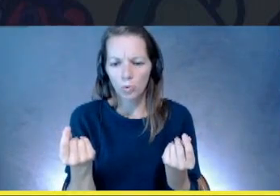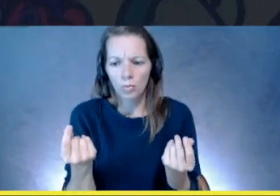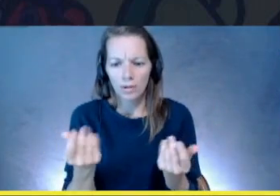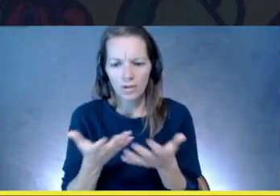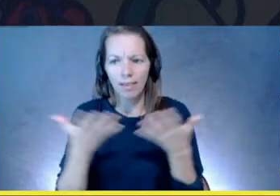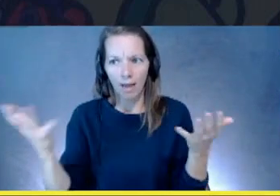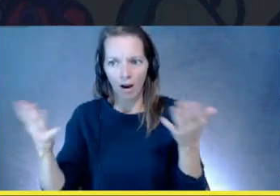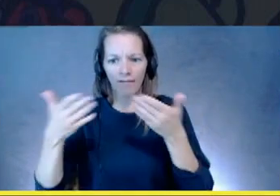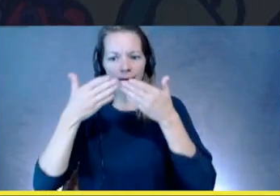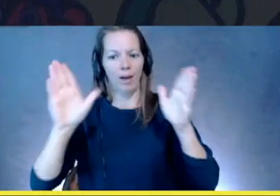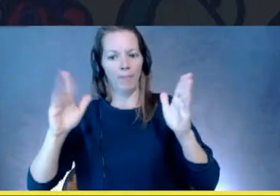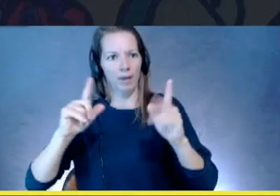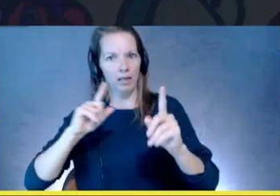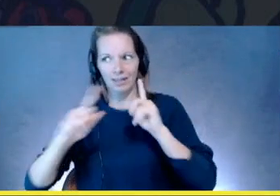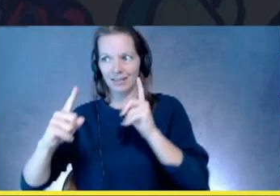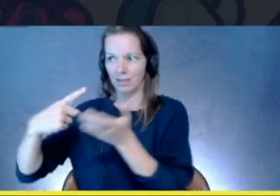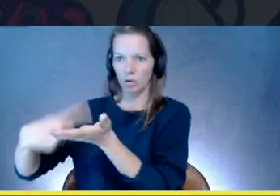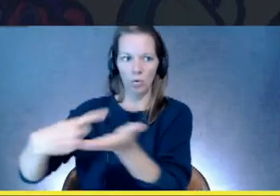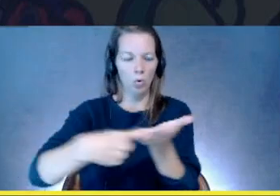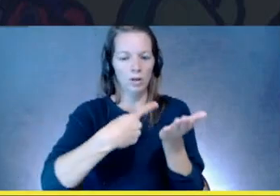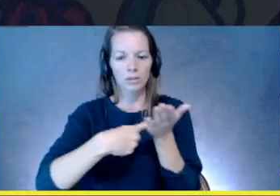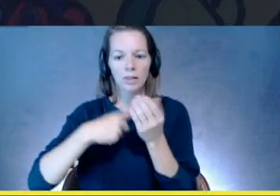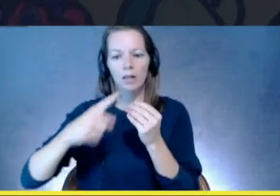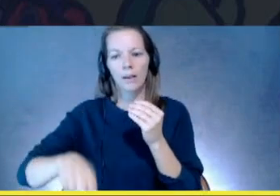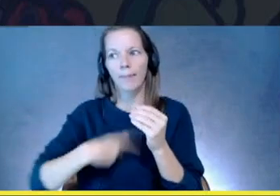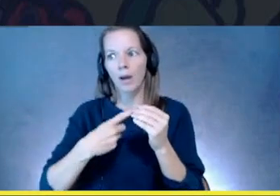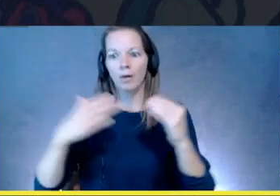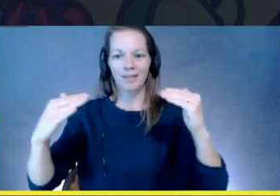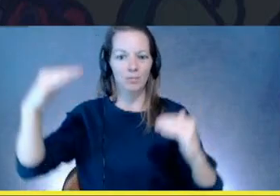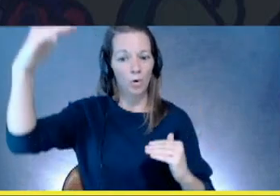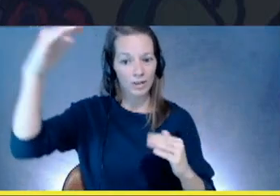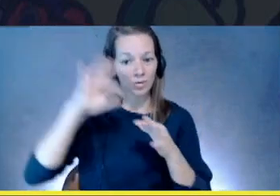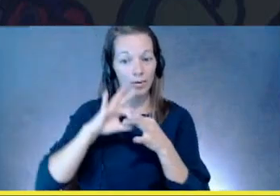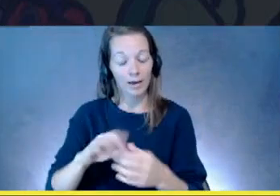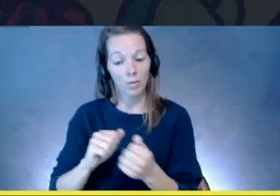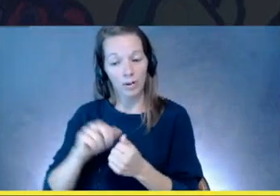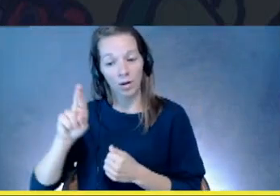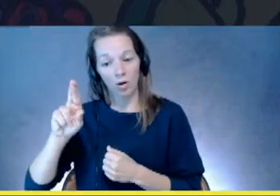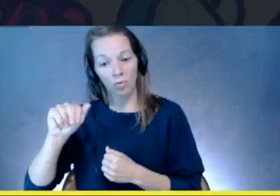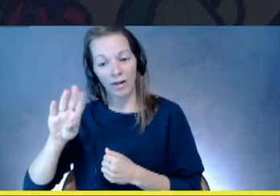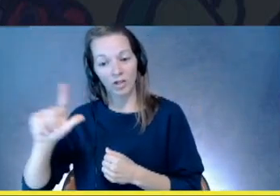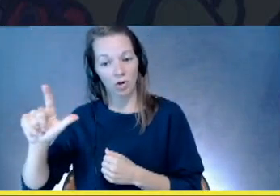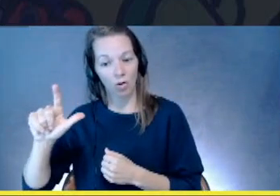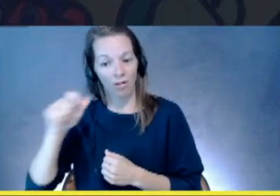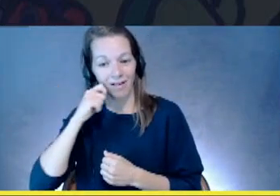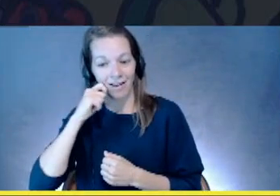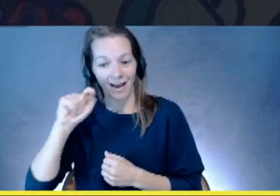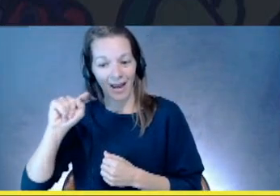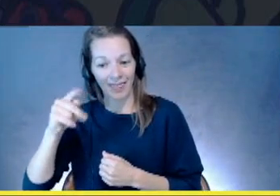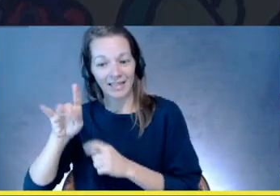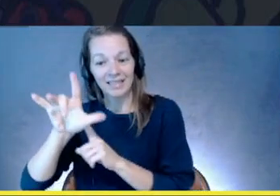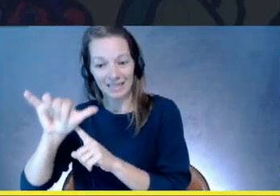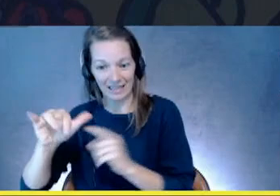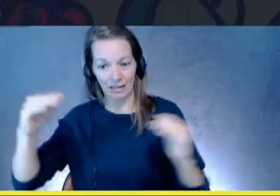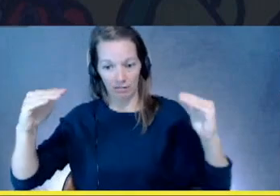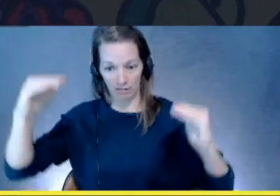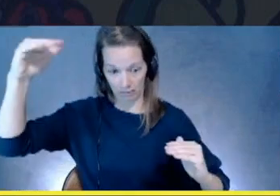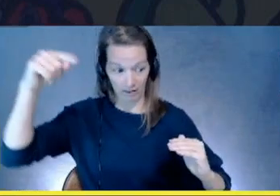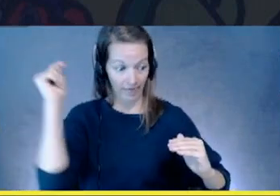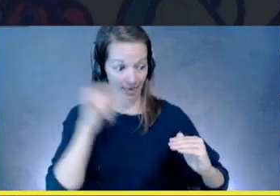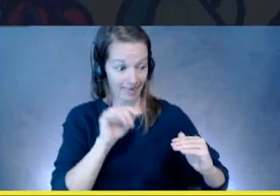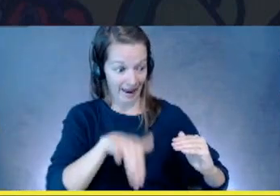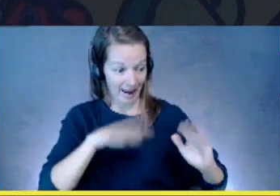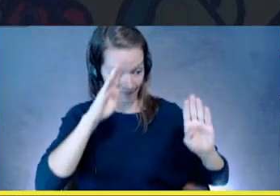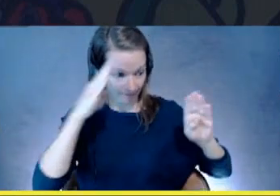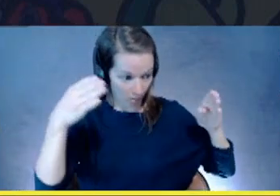response to COVID has been about the disparities on a racial and ethnic basis of who was most affected. But there are